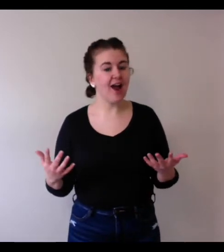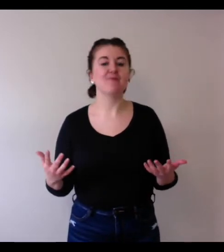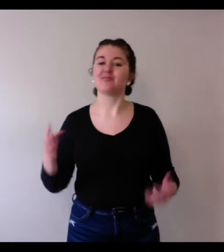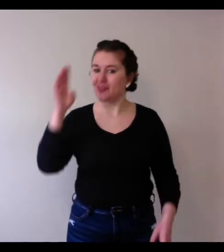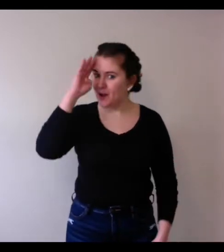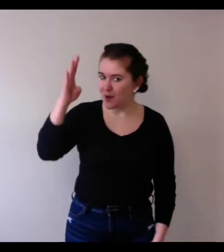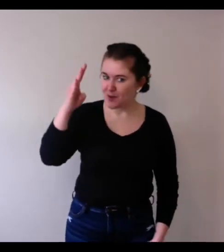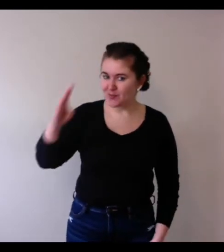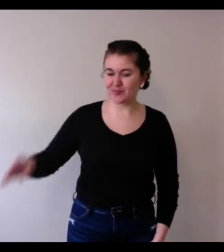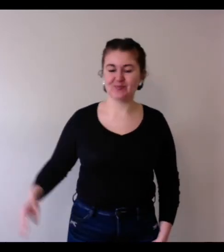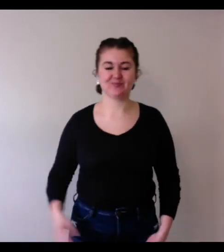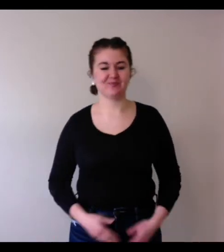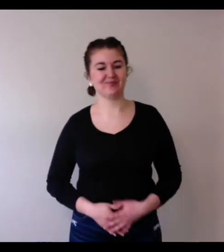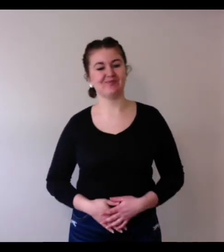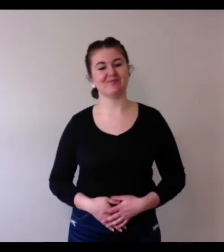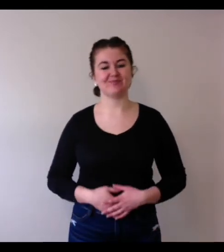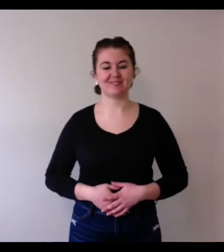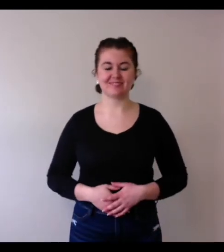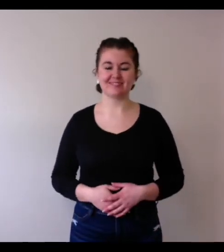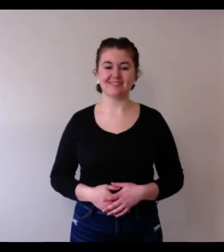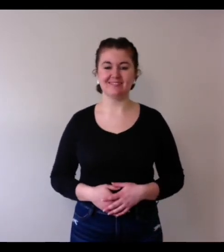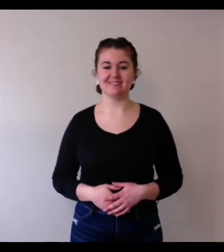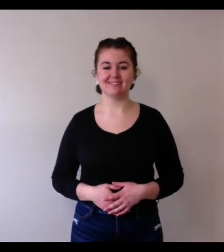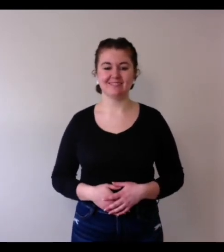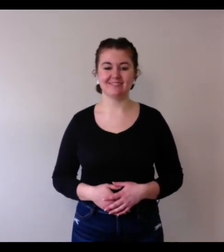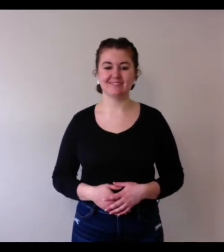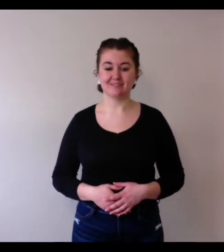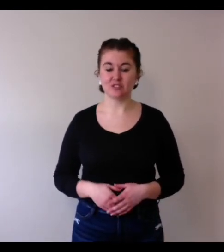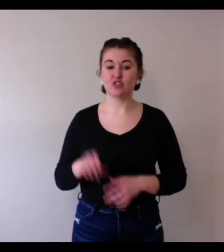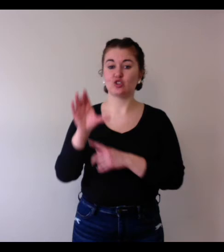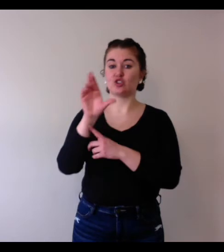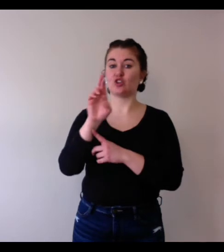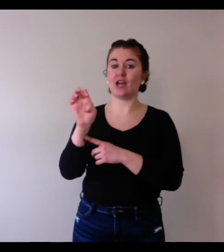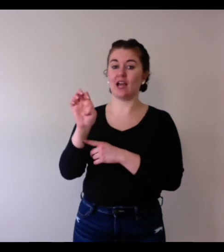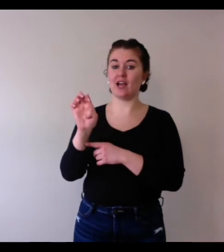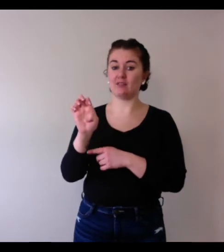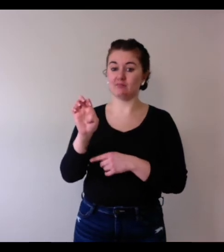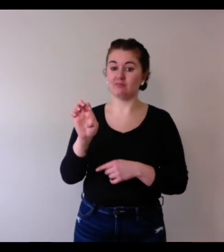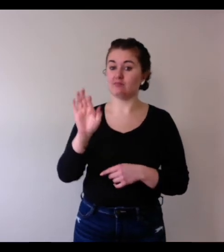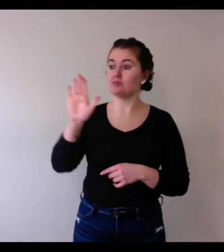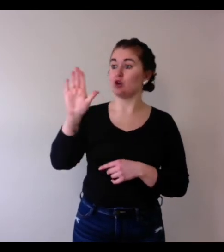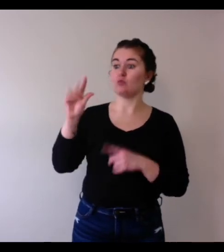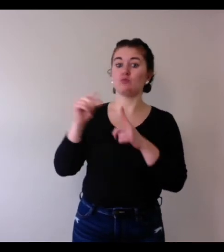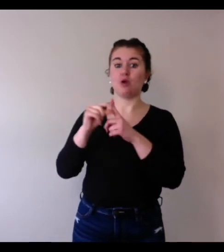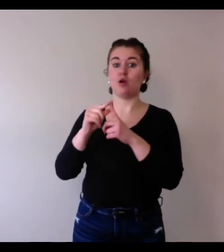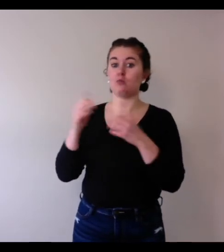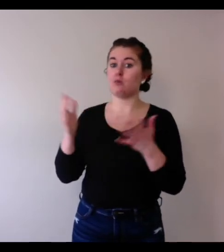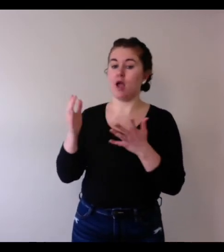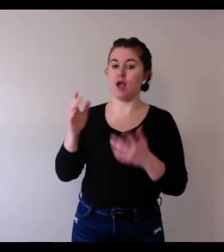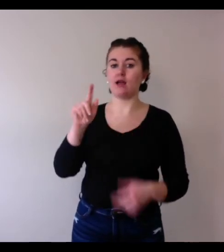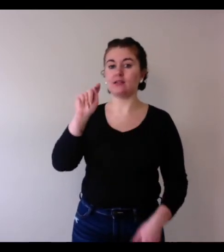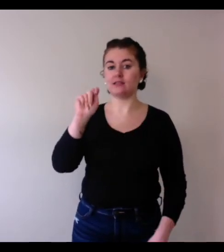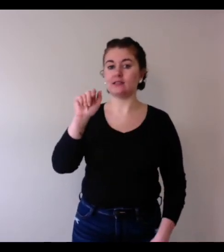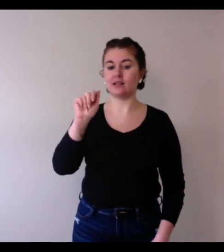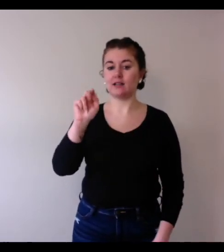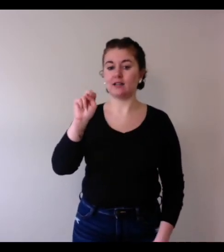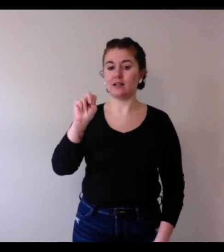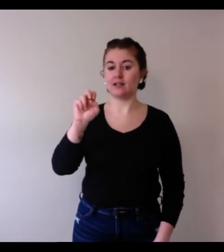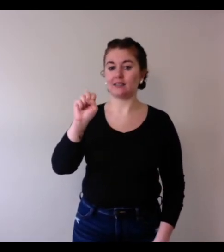it's time to say hello. And in Cree, hello is